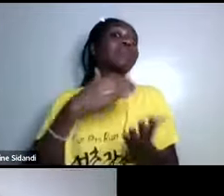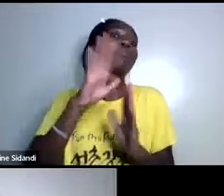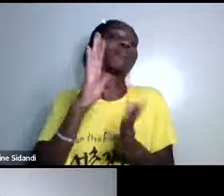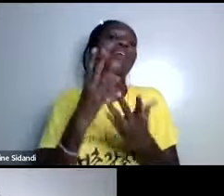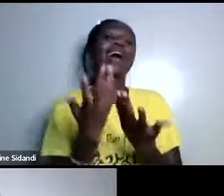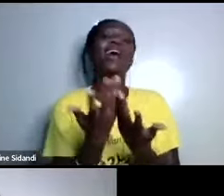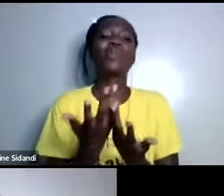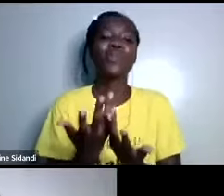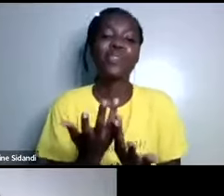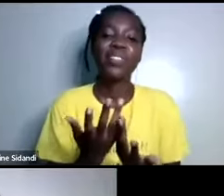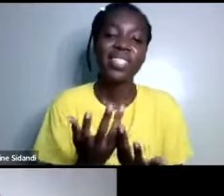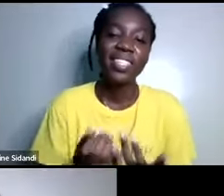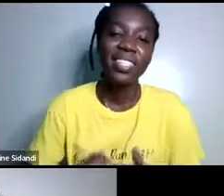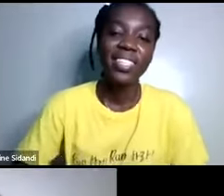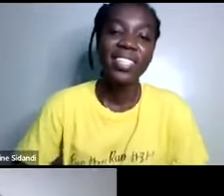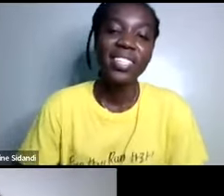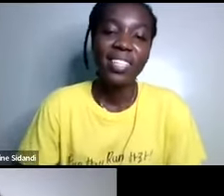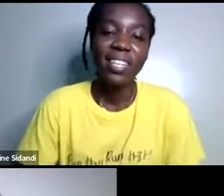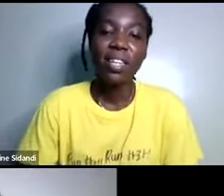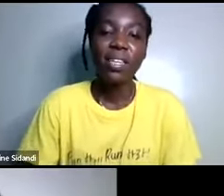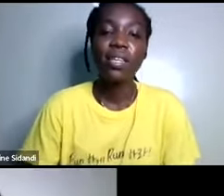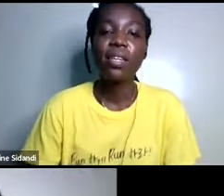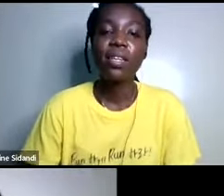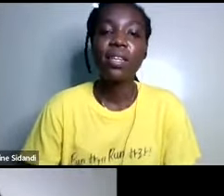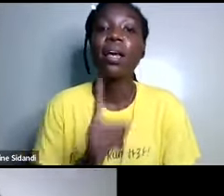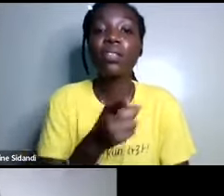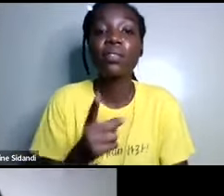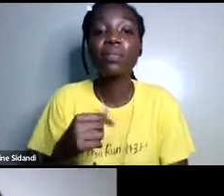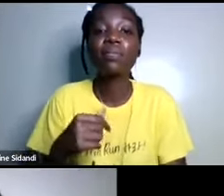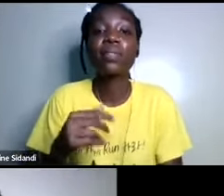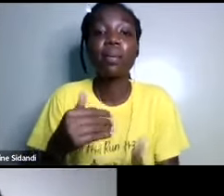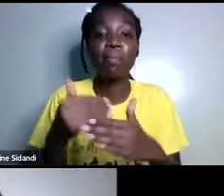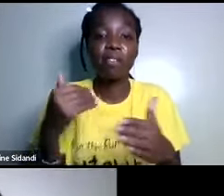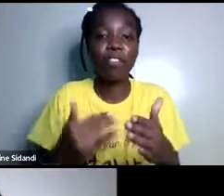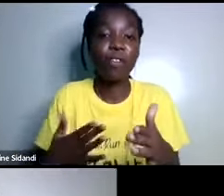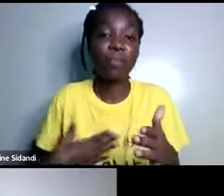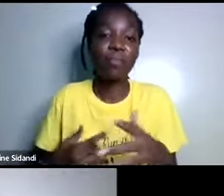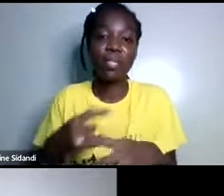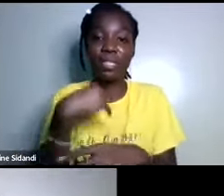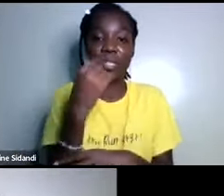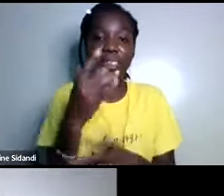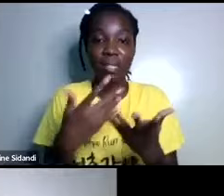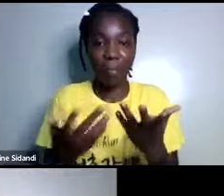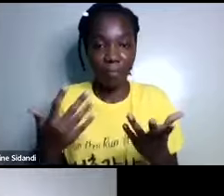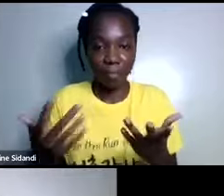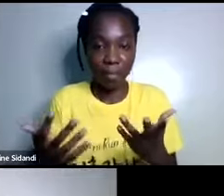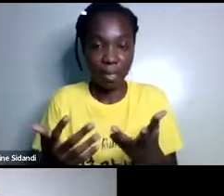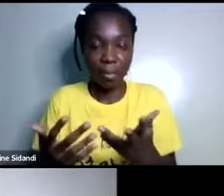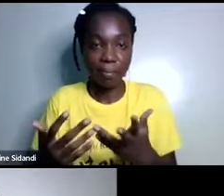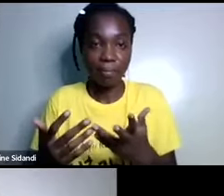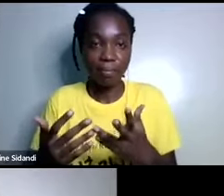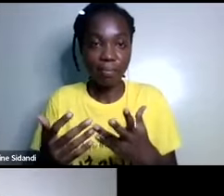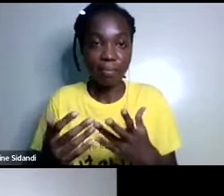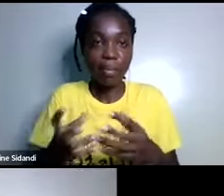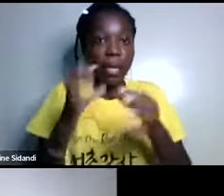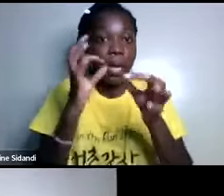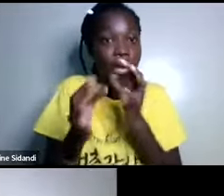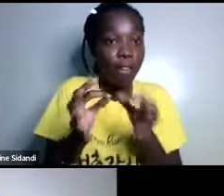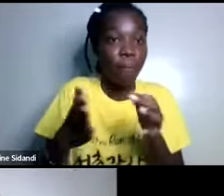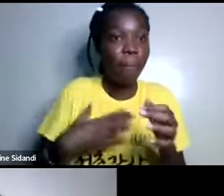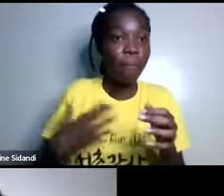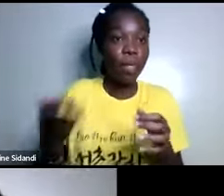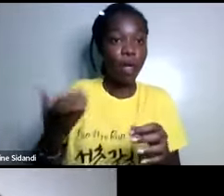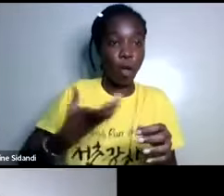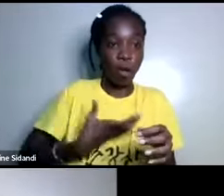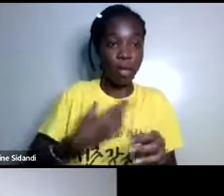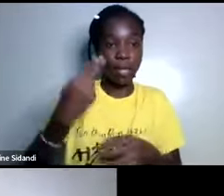cut it. So when I initially mentioned, it's pay to play. So if I own a HR